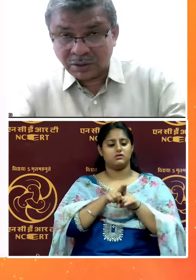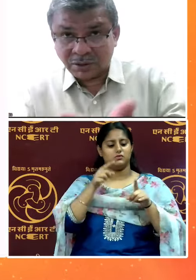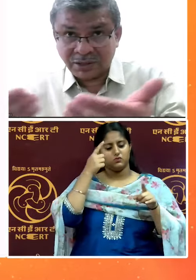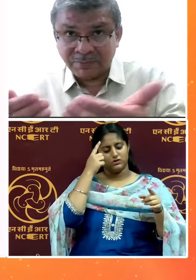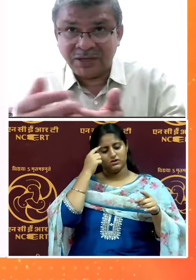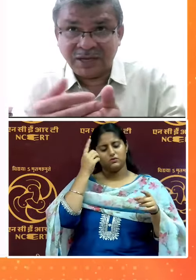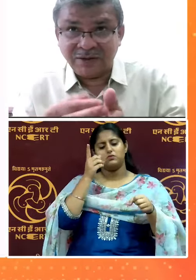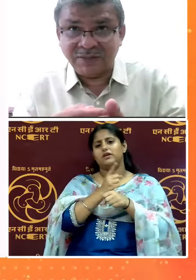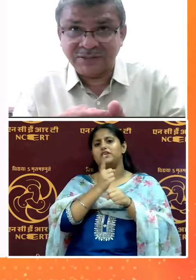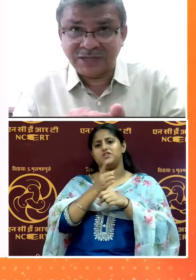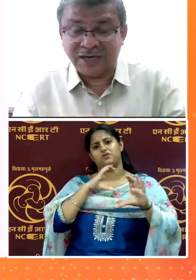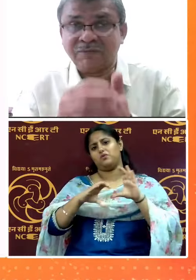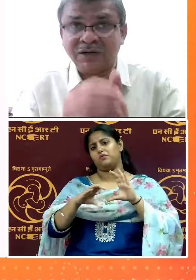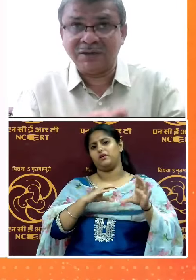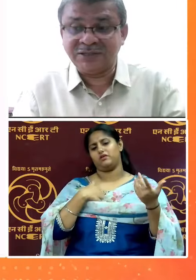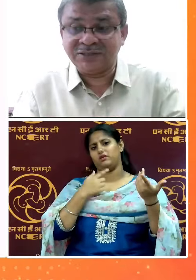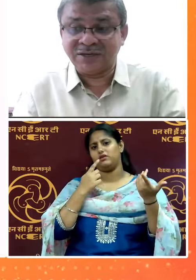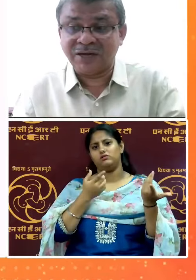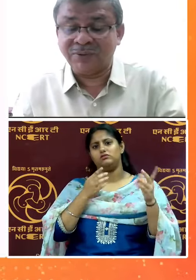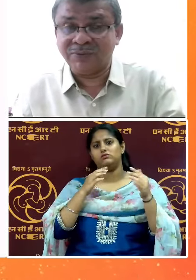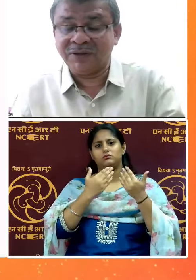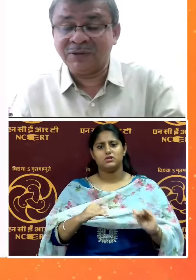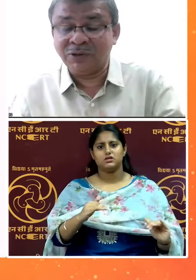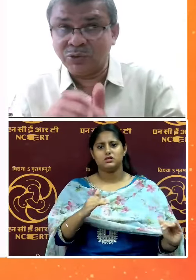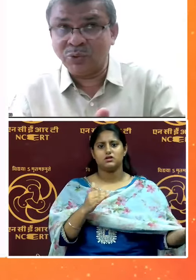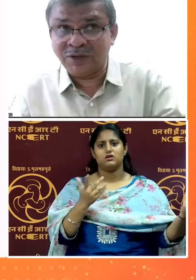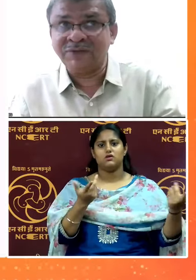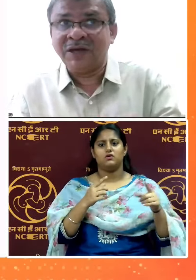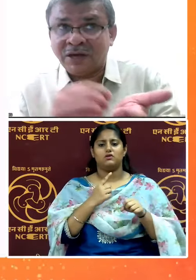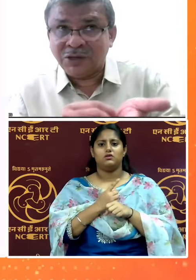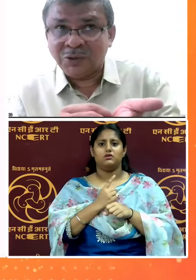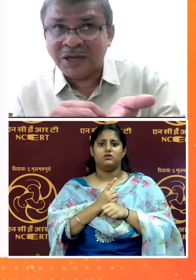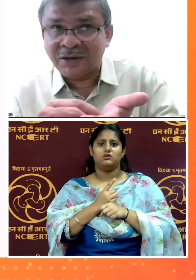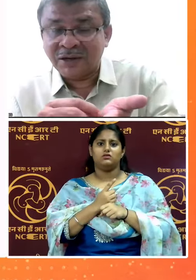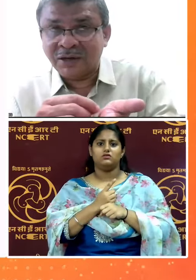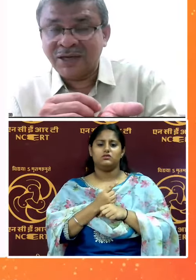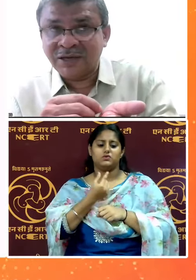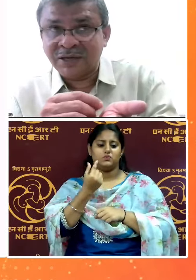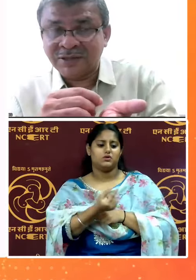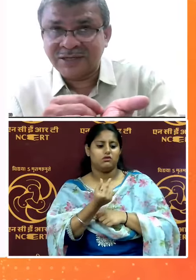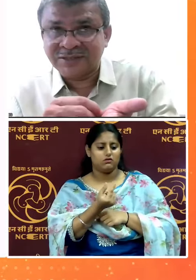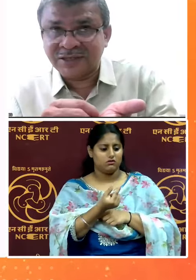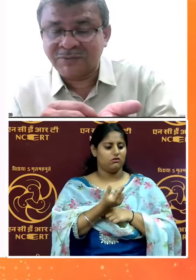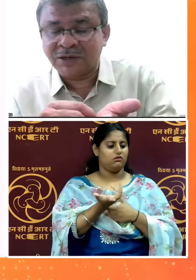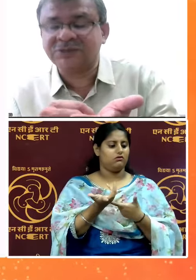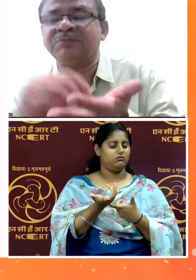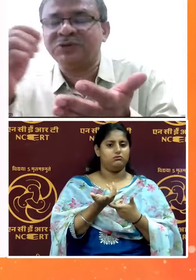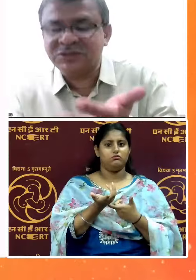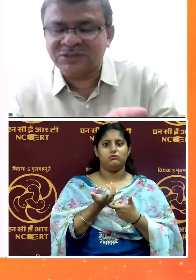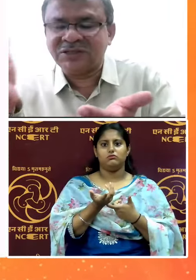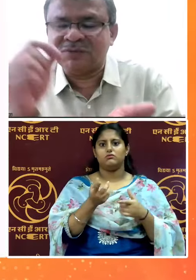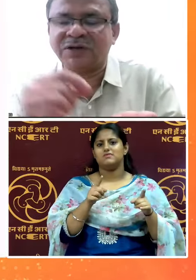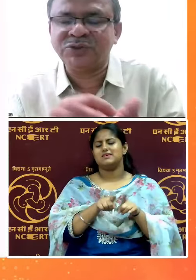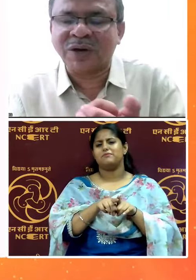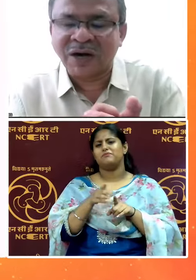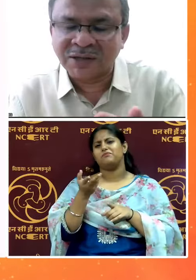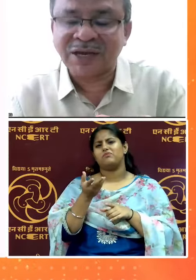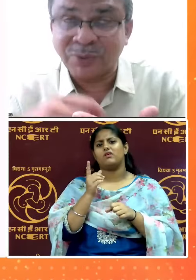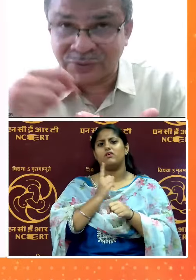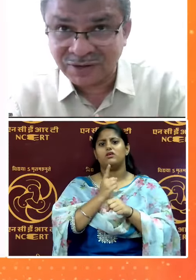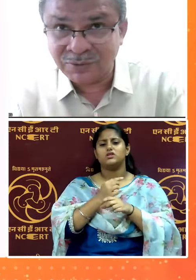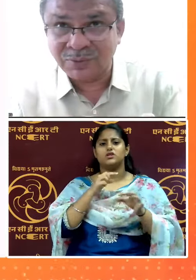to communicate with the child. What the teacher can do is, you can the teacher, suppose teacher wants